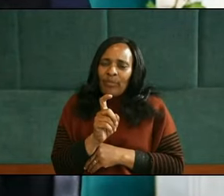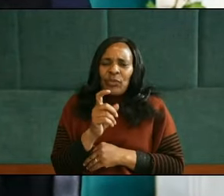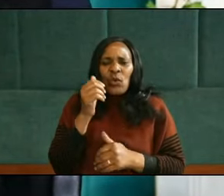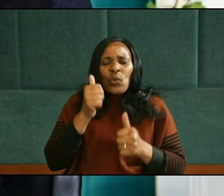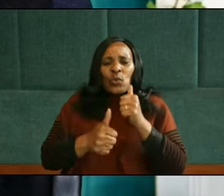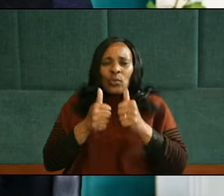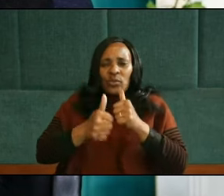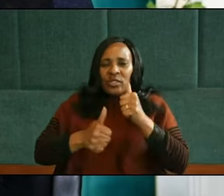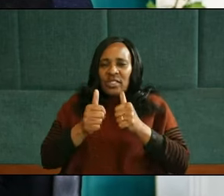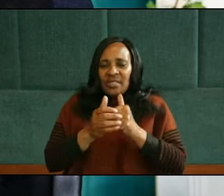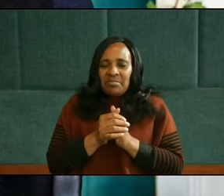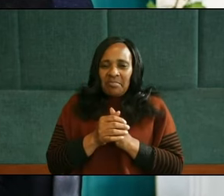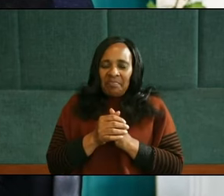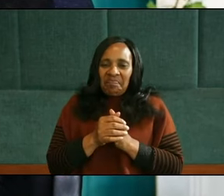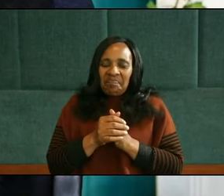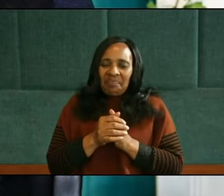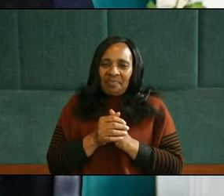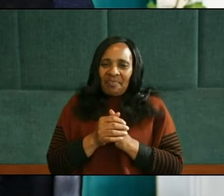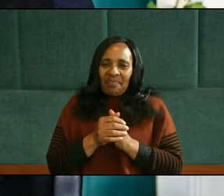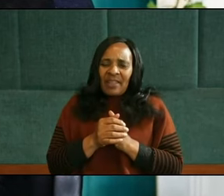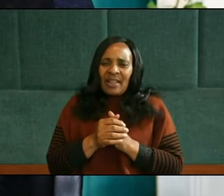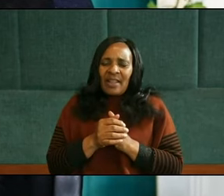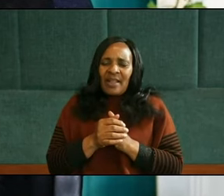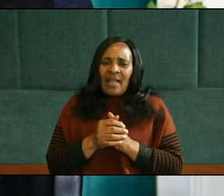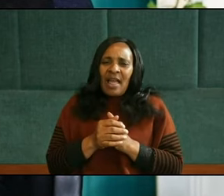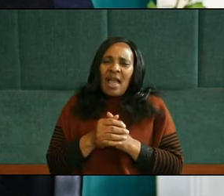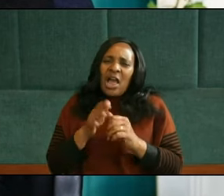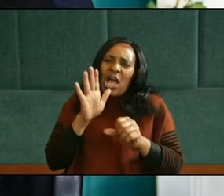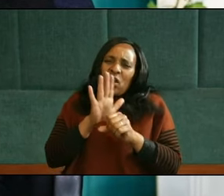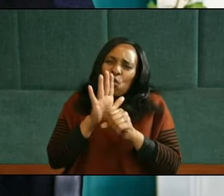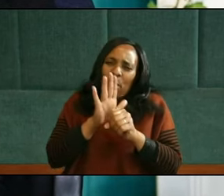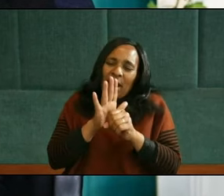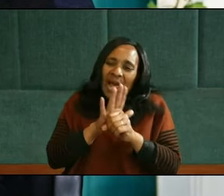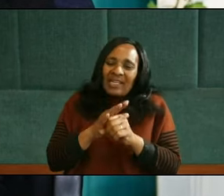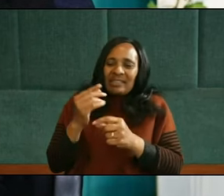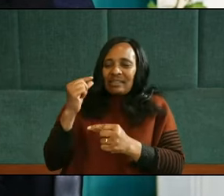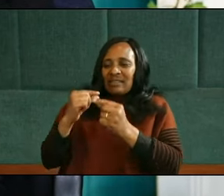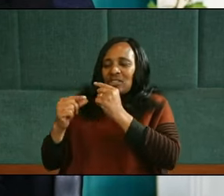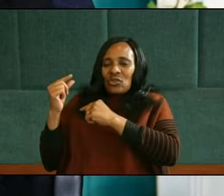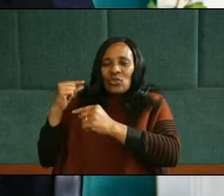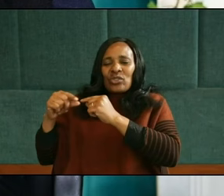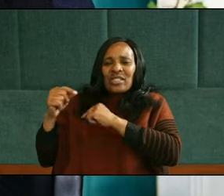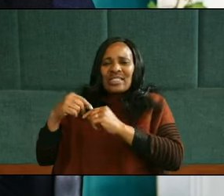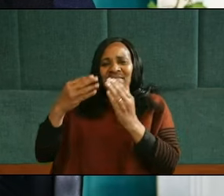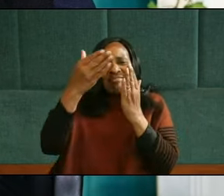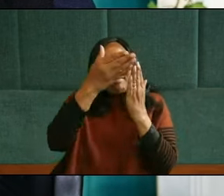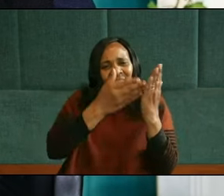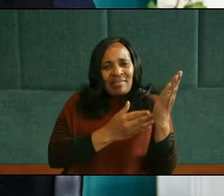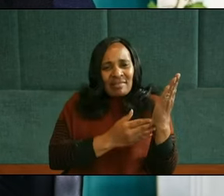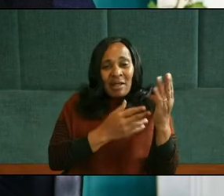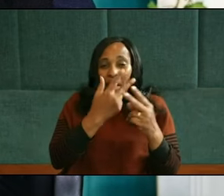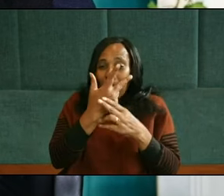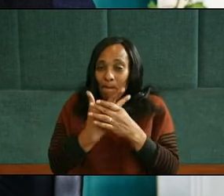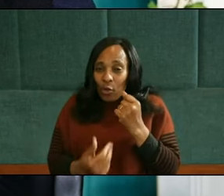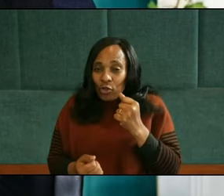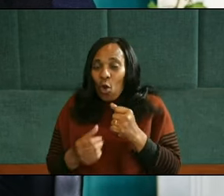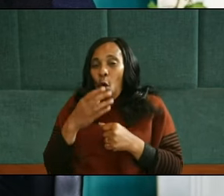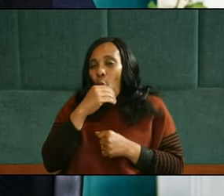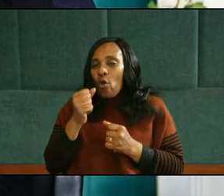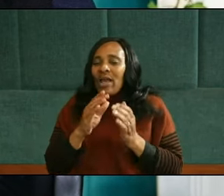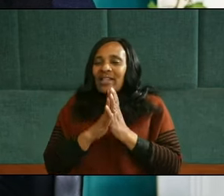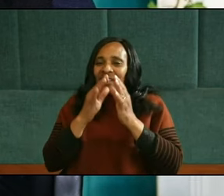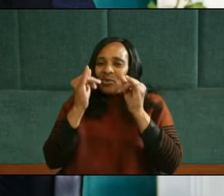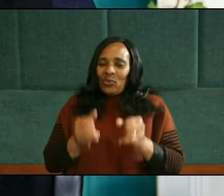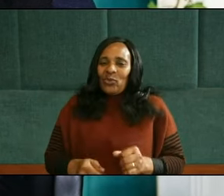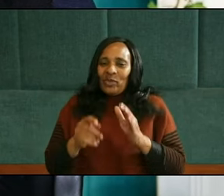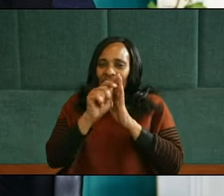which is numerous genealogies are listed in both the Old and the New Testament.